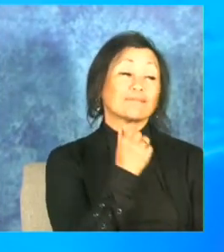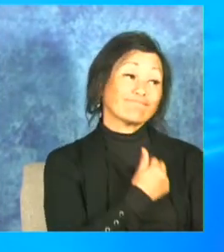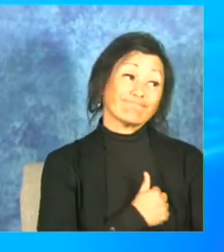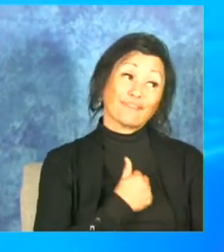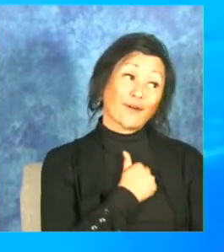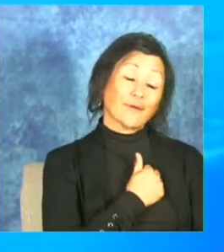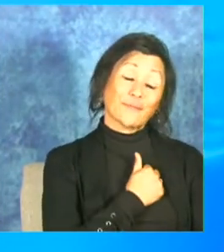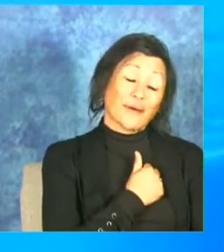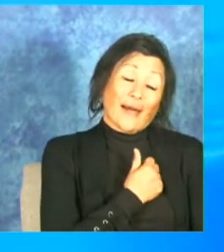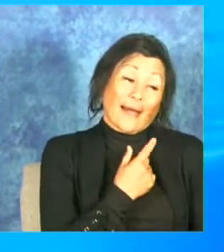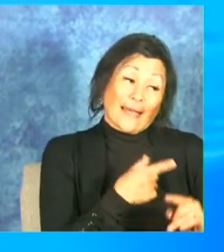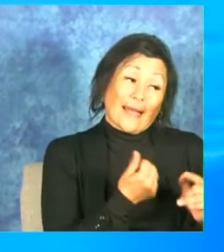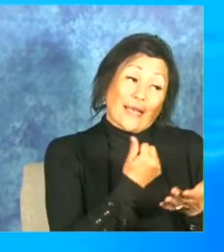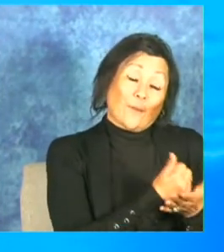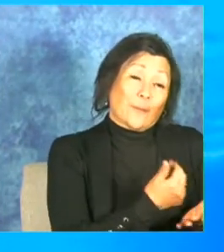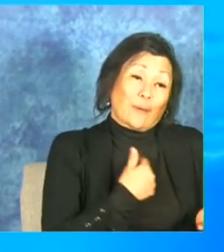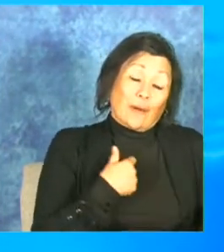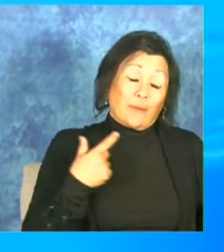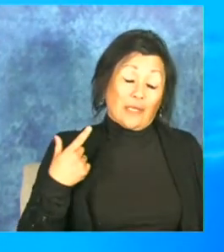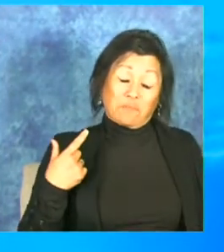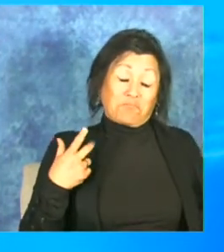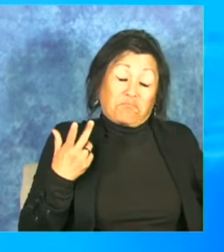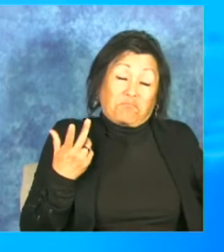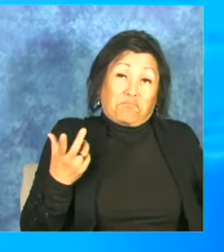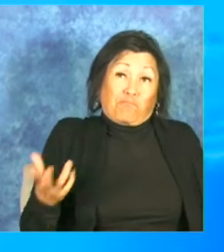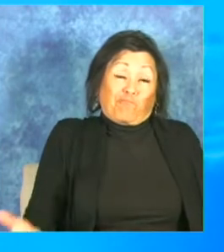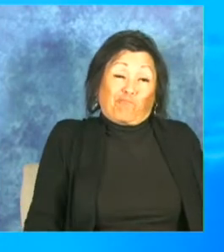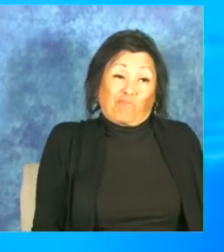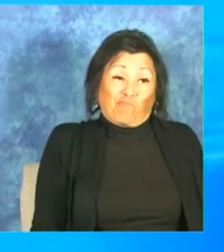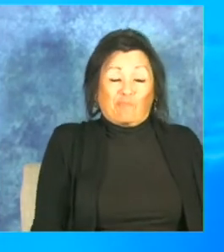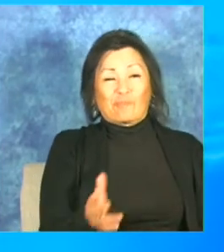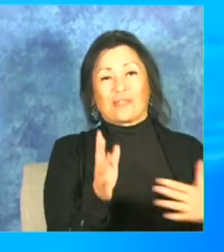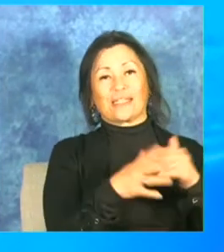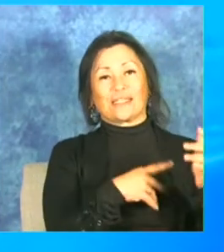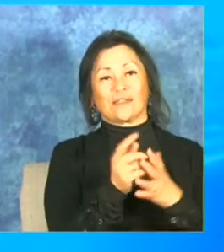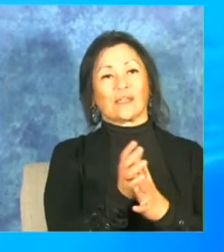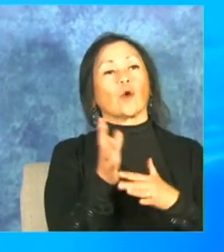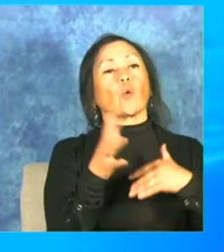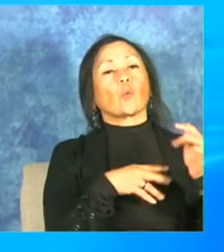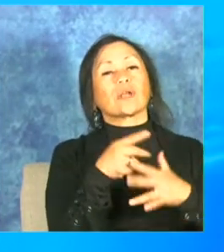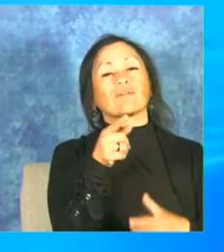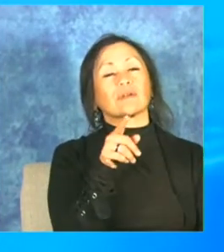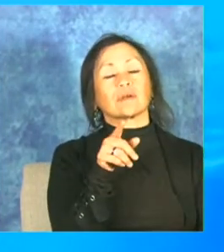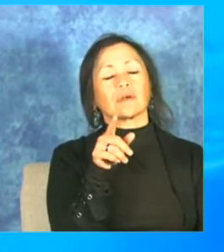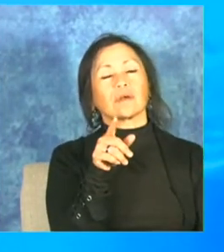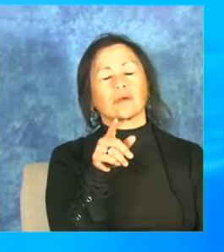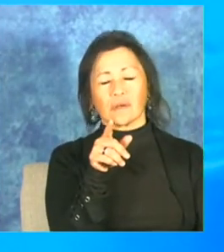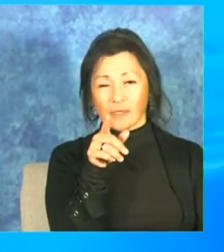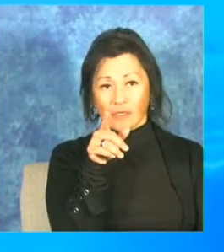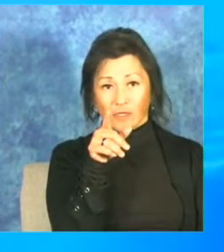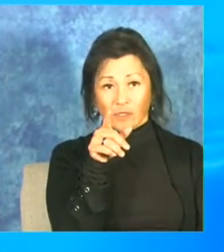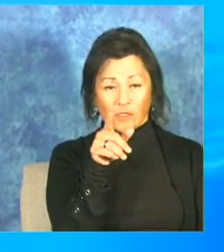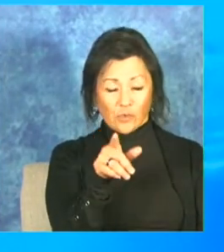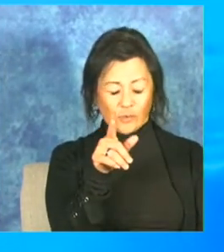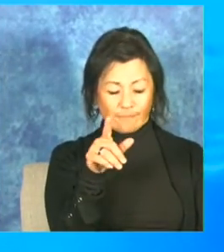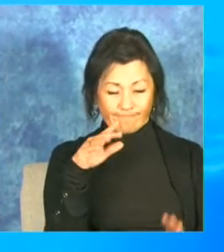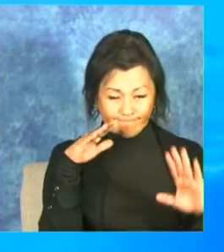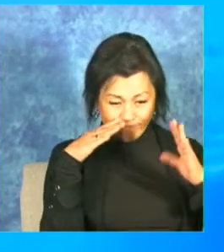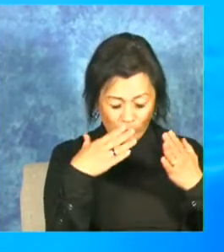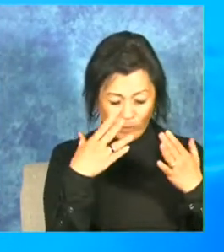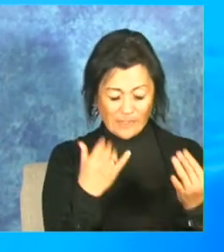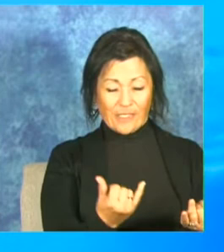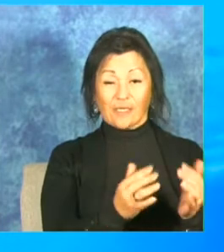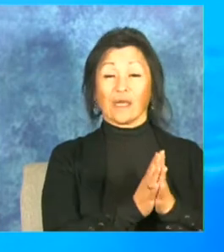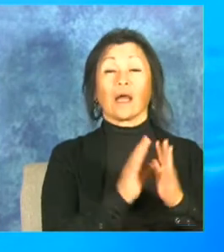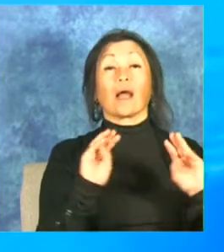nothing I can do for you now, fiddle. So anyway, whatever you're into right now, please